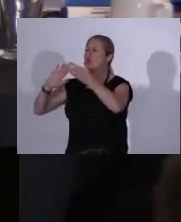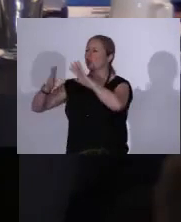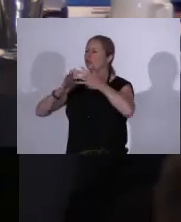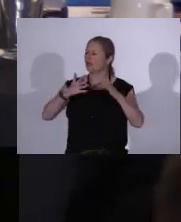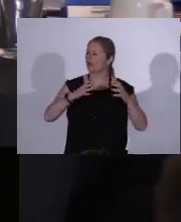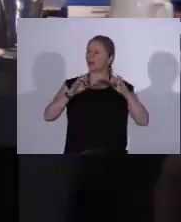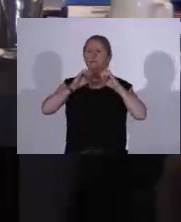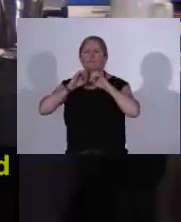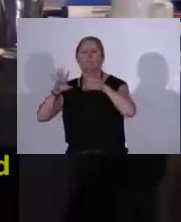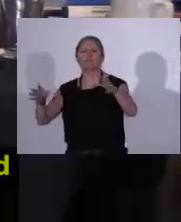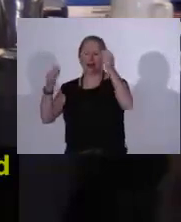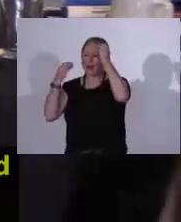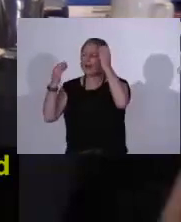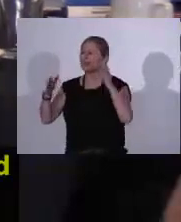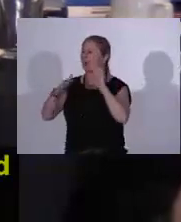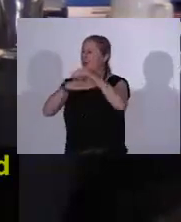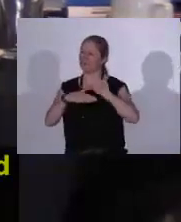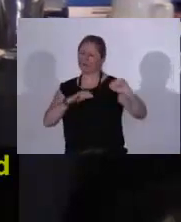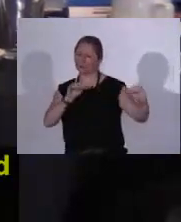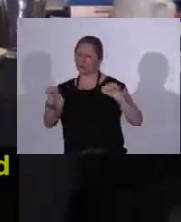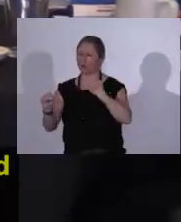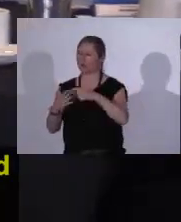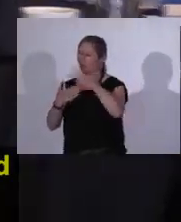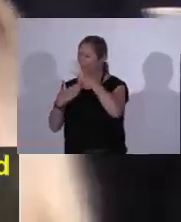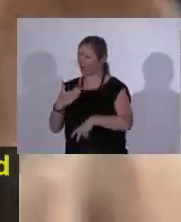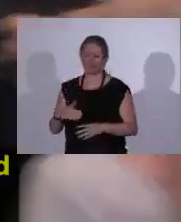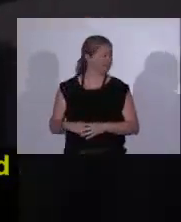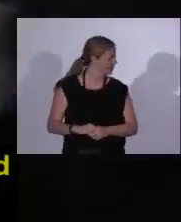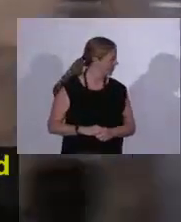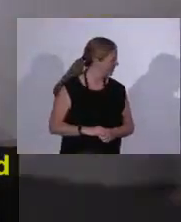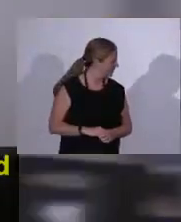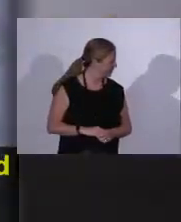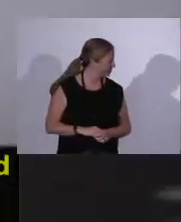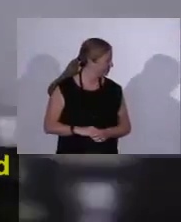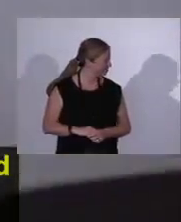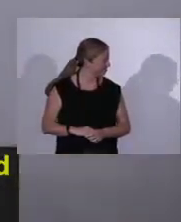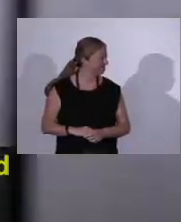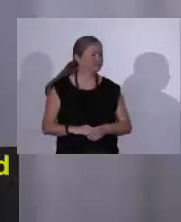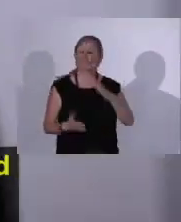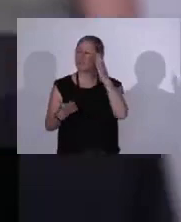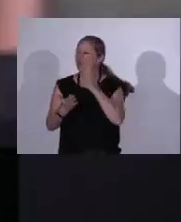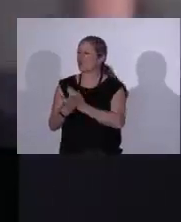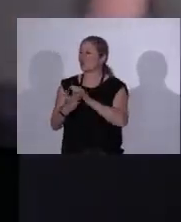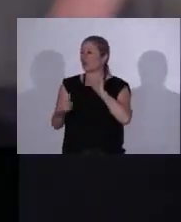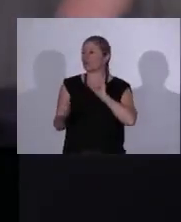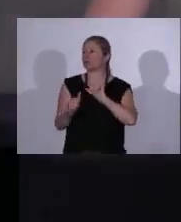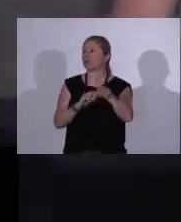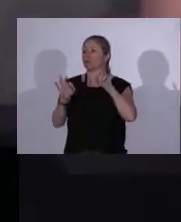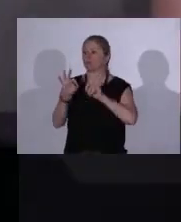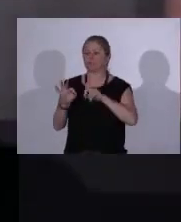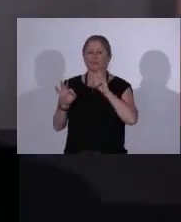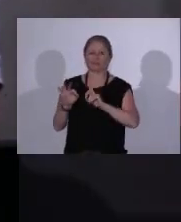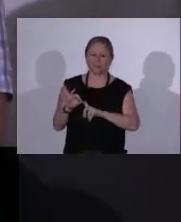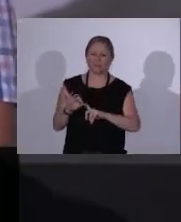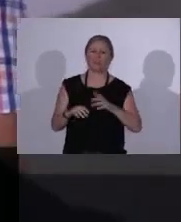awareness and get people involved? My turn, all right. That's a really great question, because I think it is about targeting